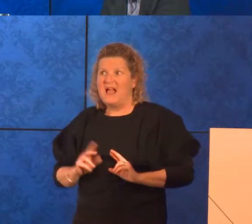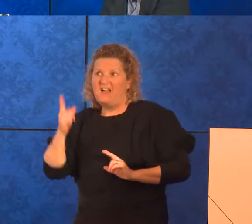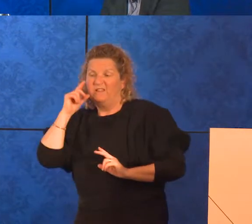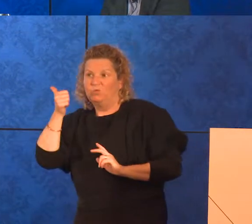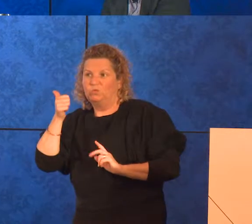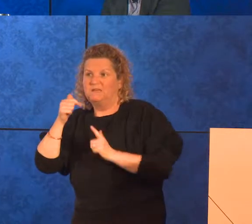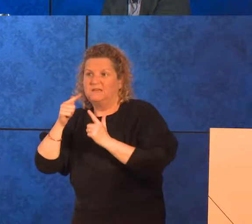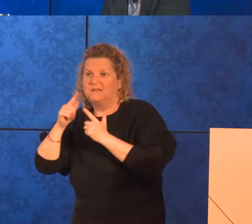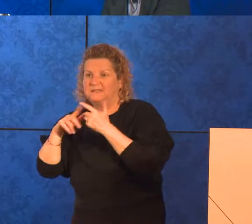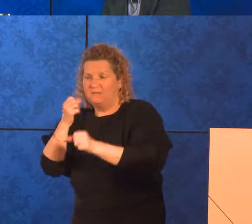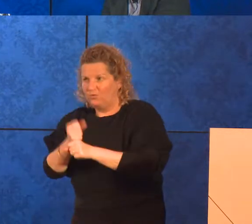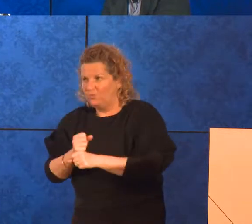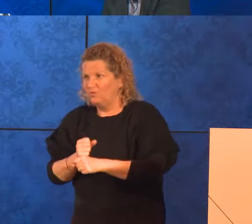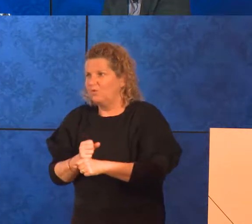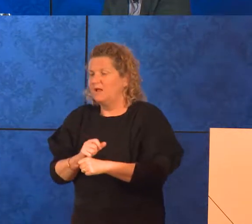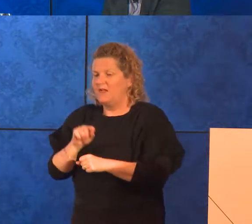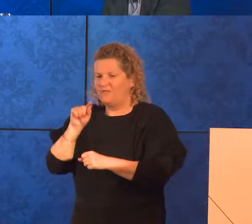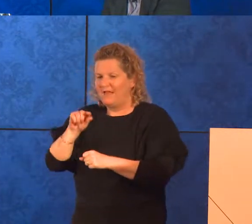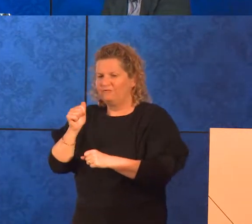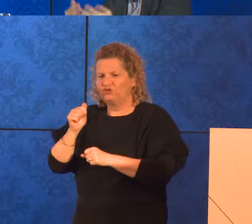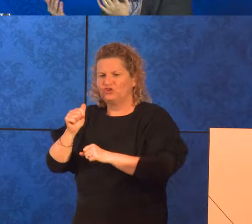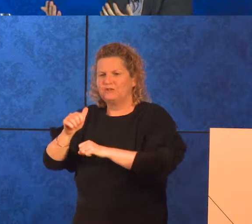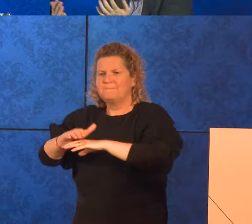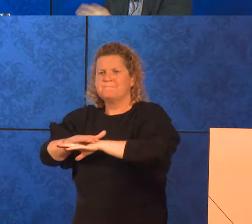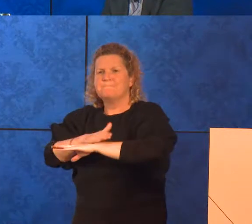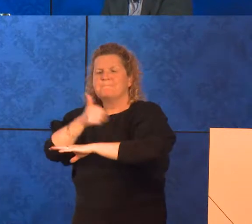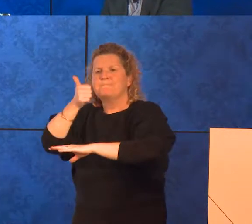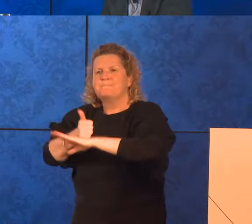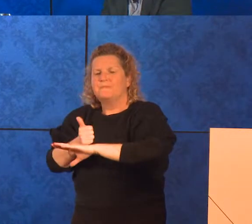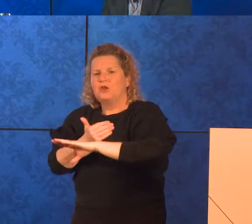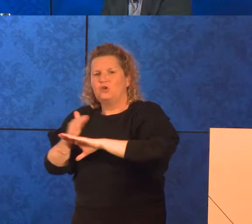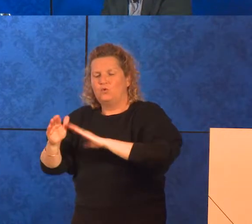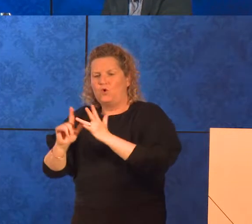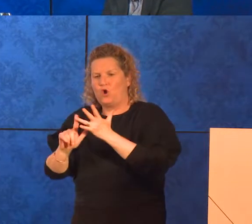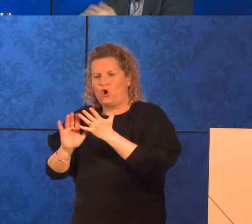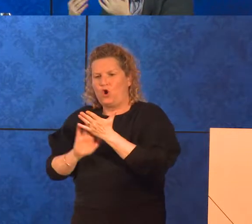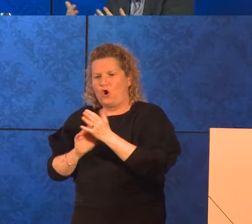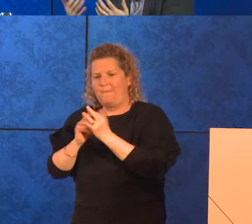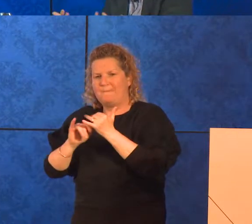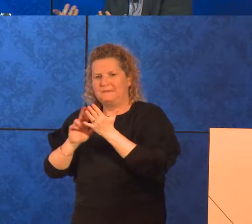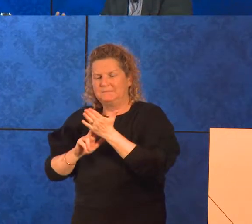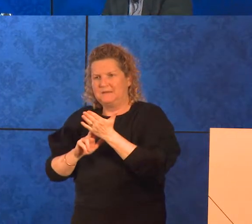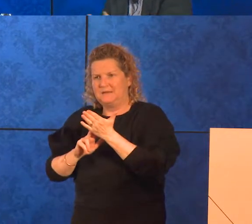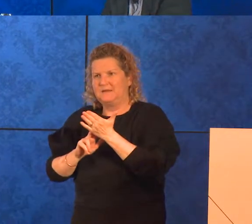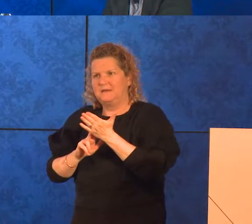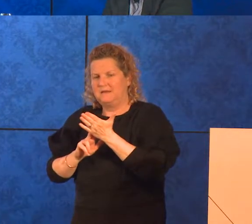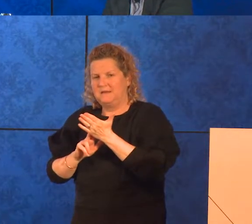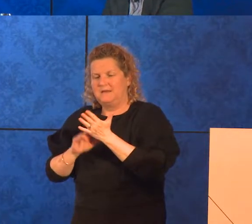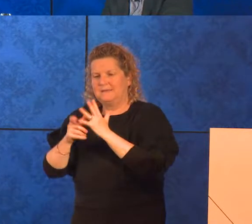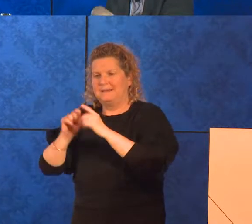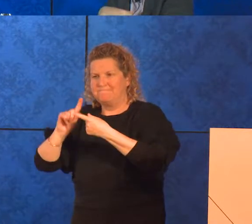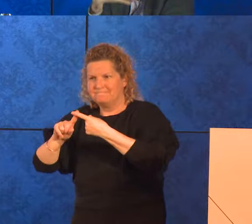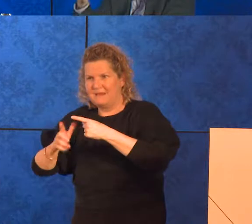that was they have established now a new ombudsman scheme in the finance sector called the Australian Financial Complaints